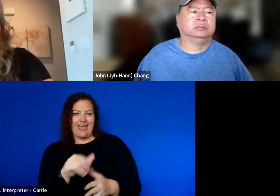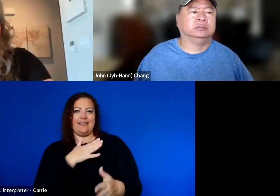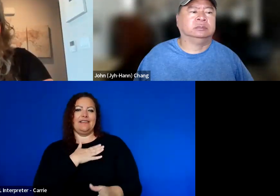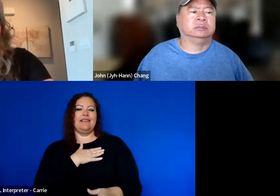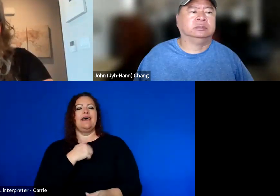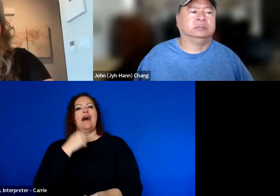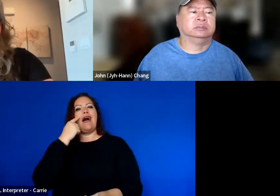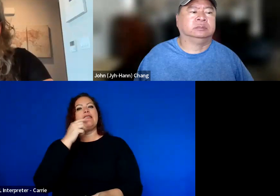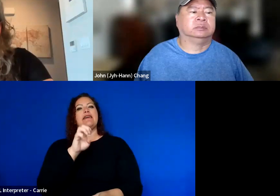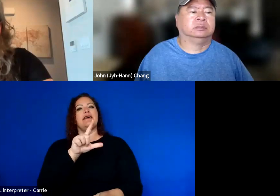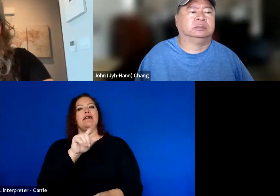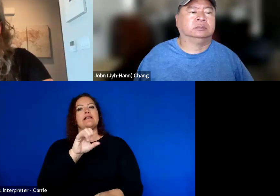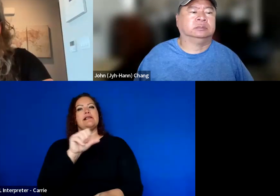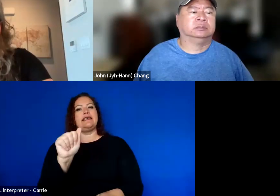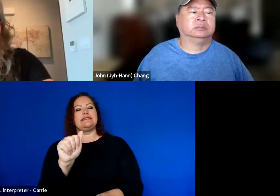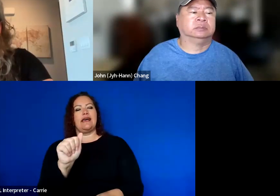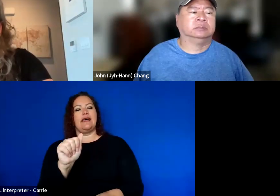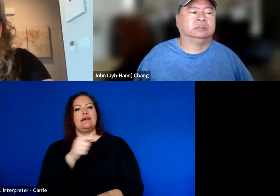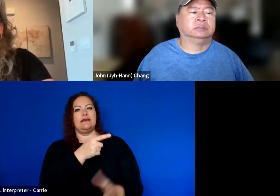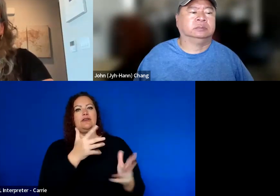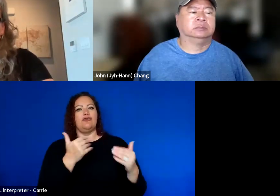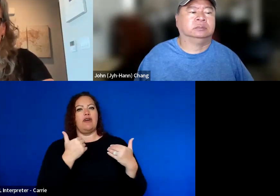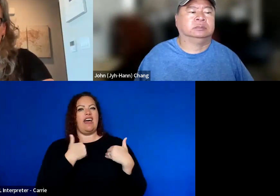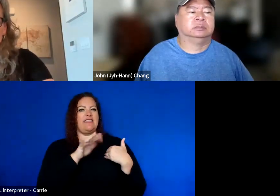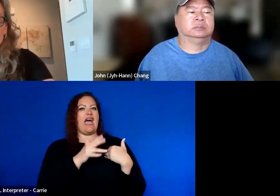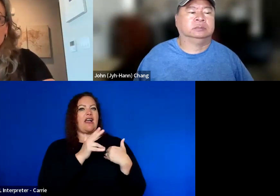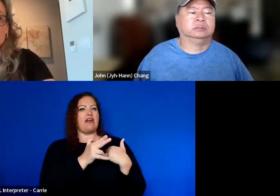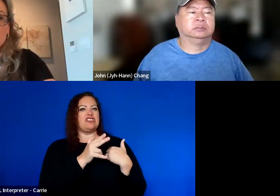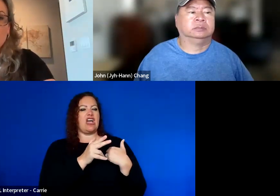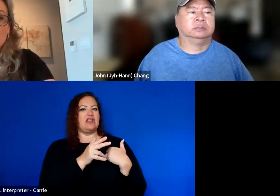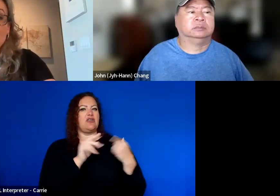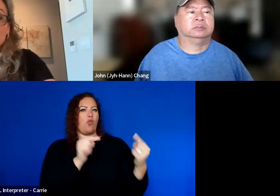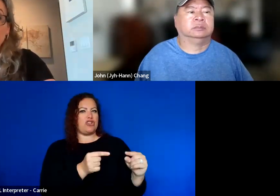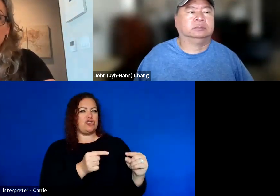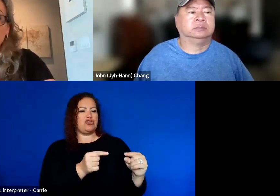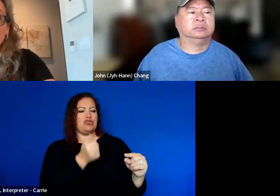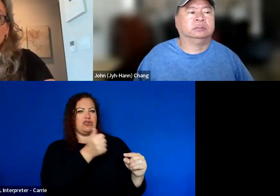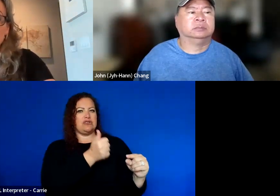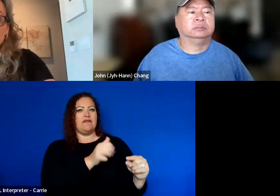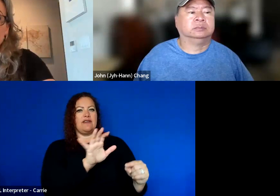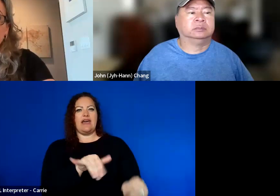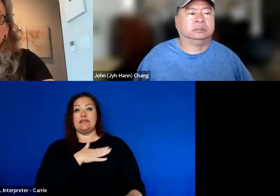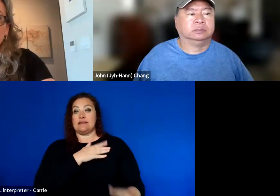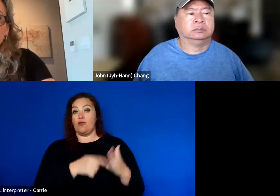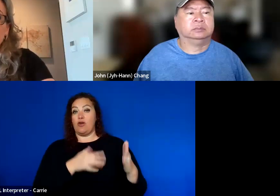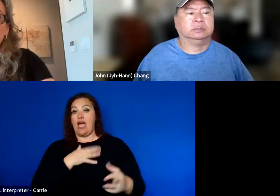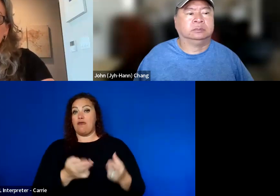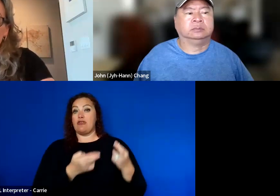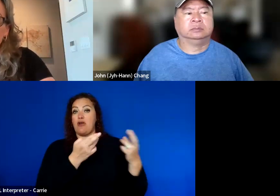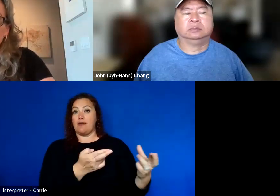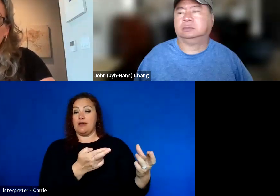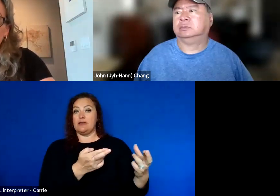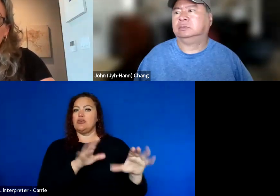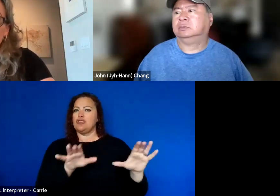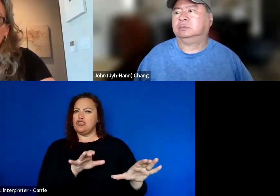Eliza, uh, who had the gunshot wound, that's what I would recommend. Doing some